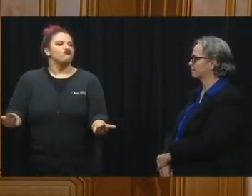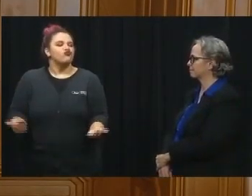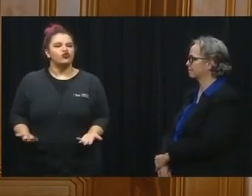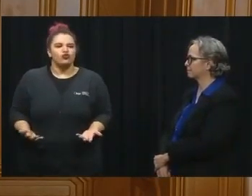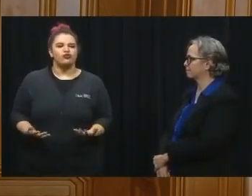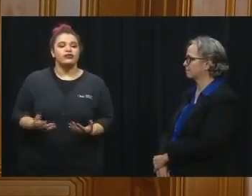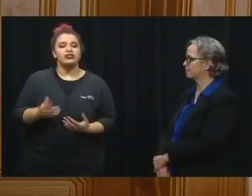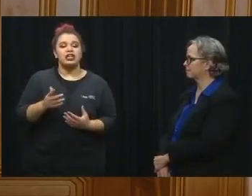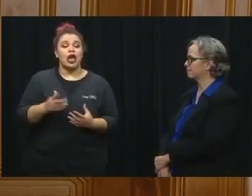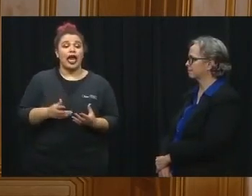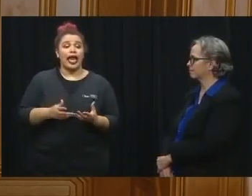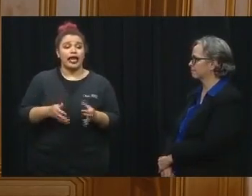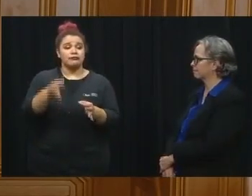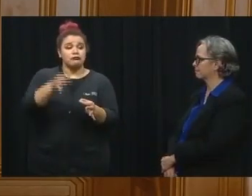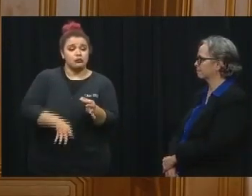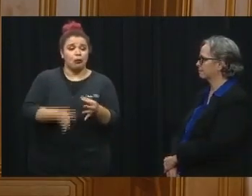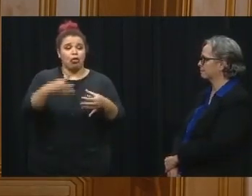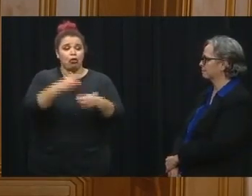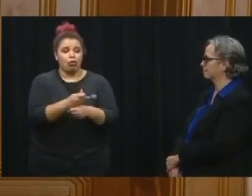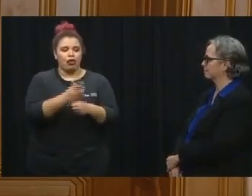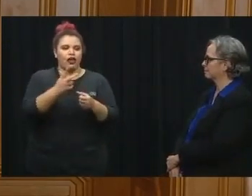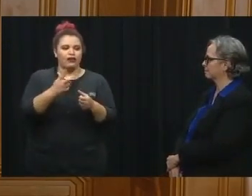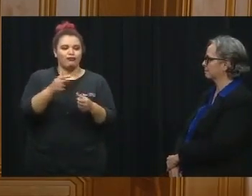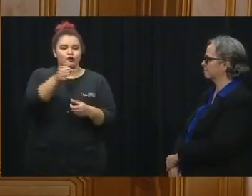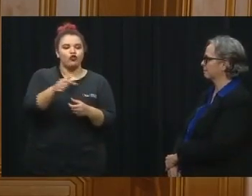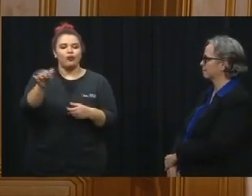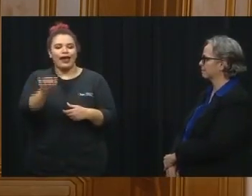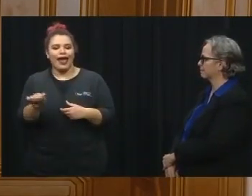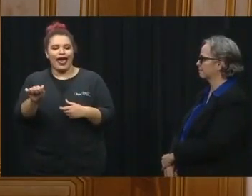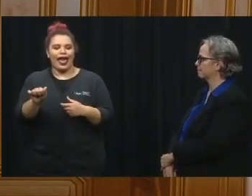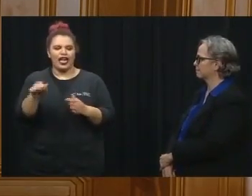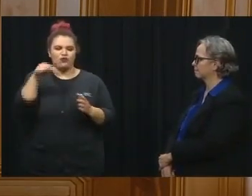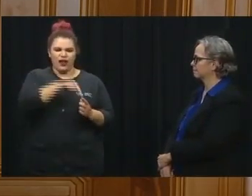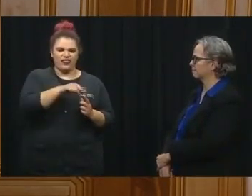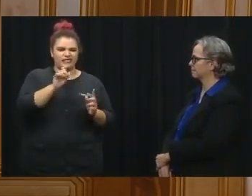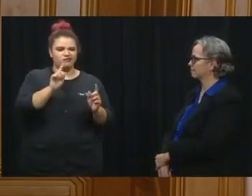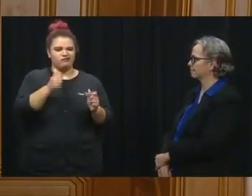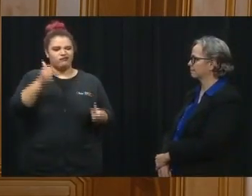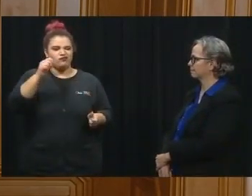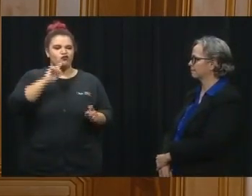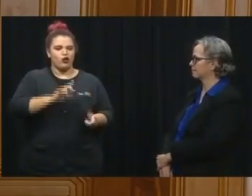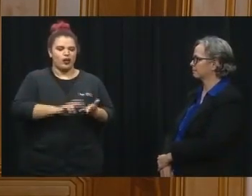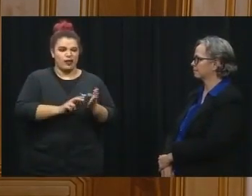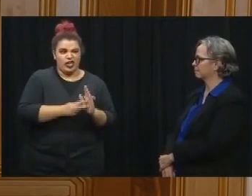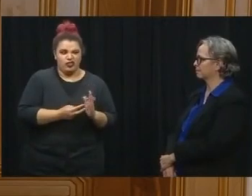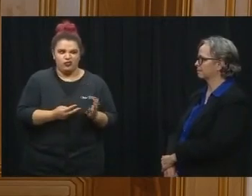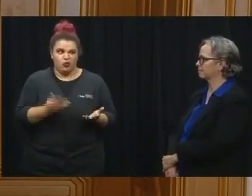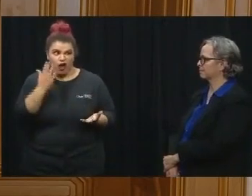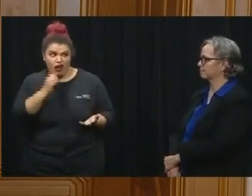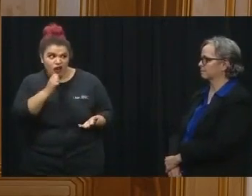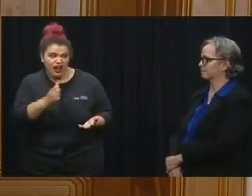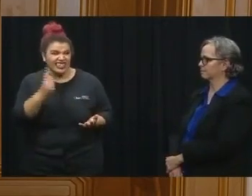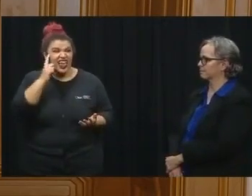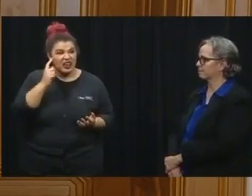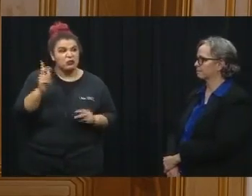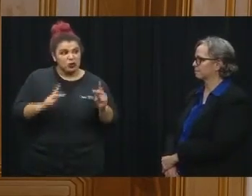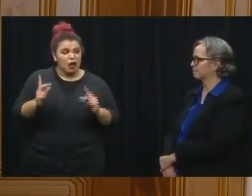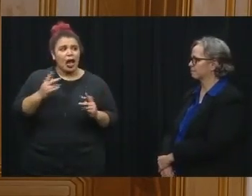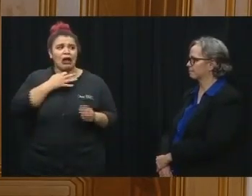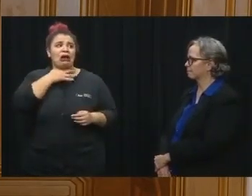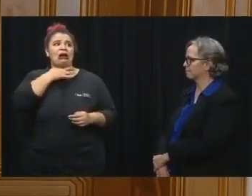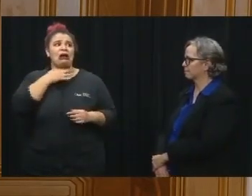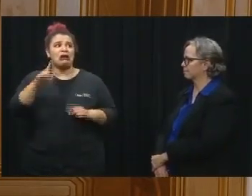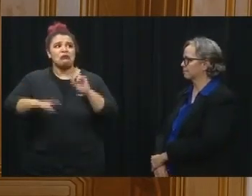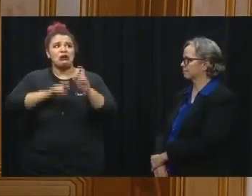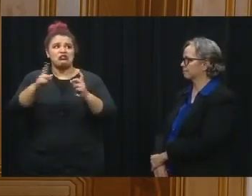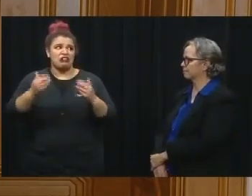Like, why are employers and I think employees have a lot of questions?